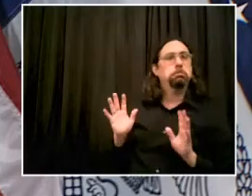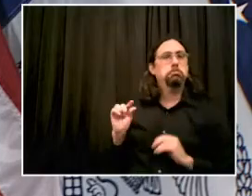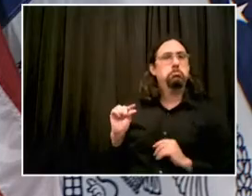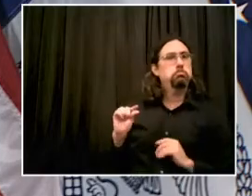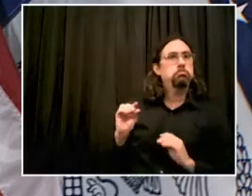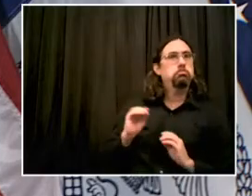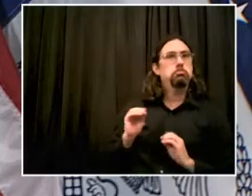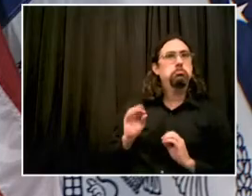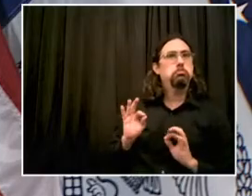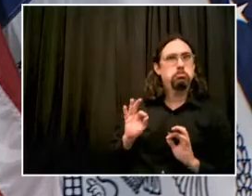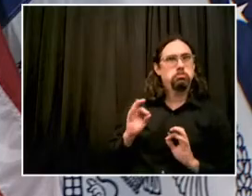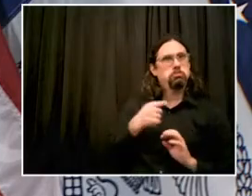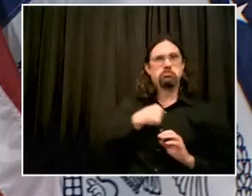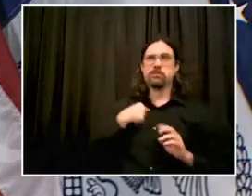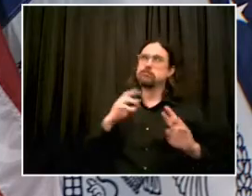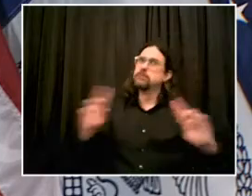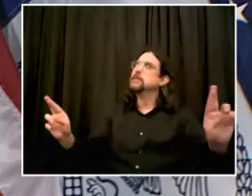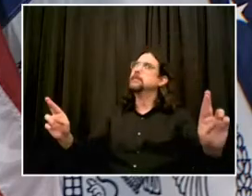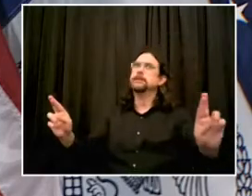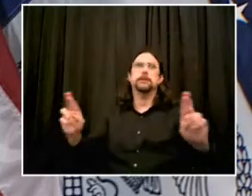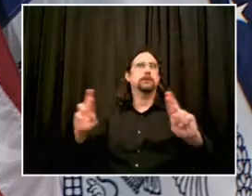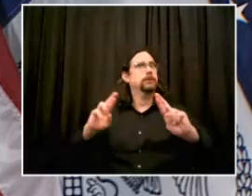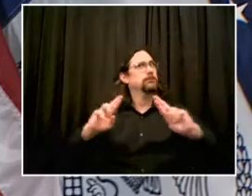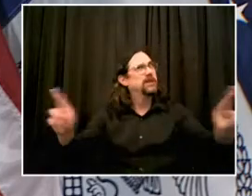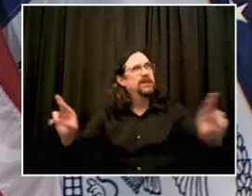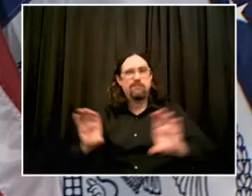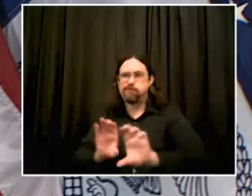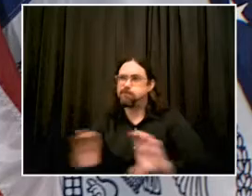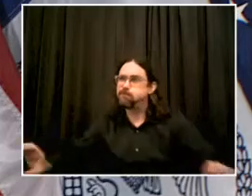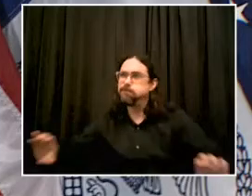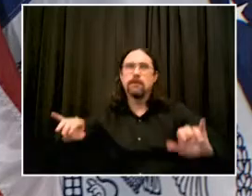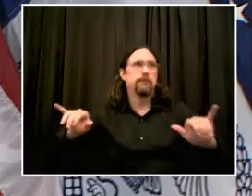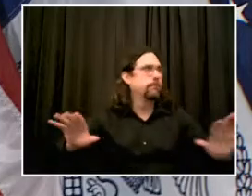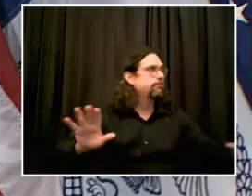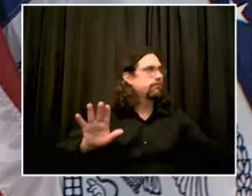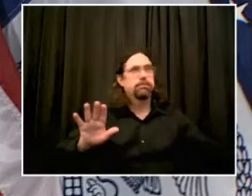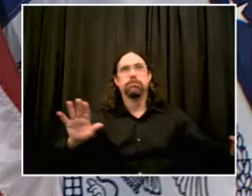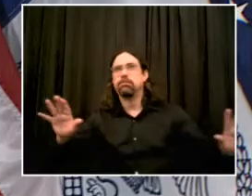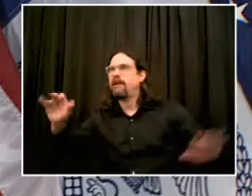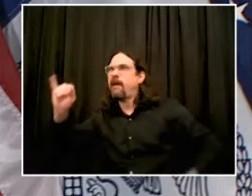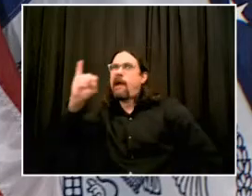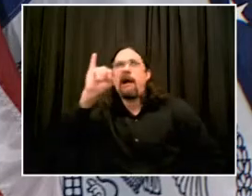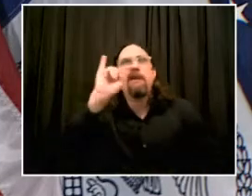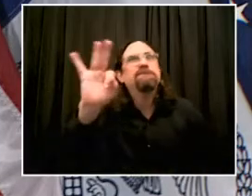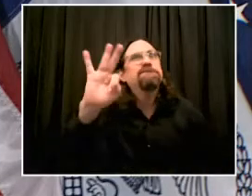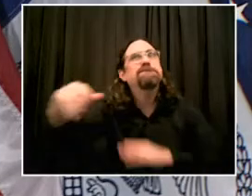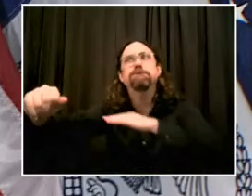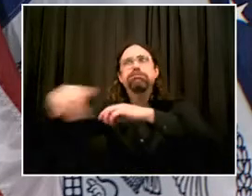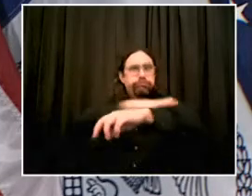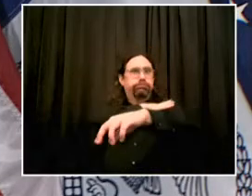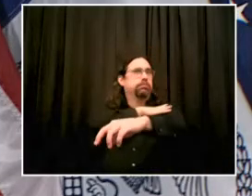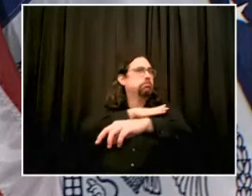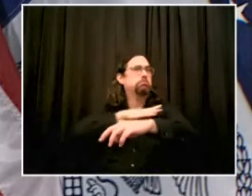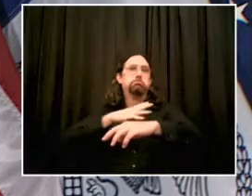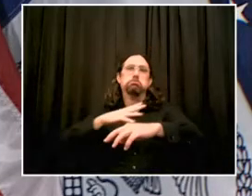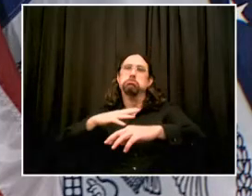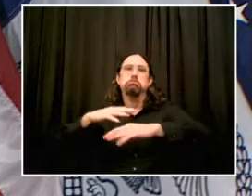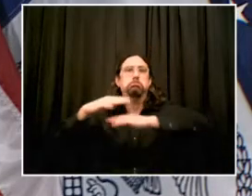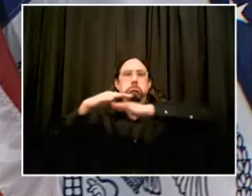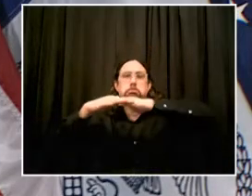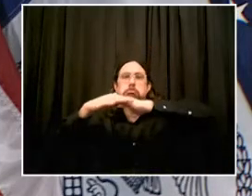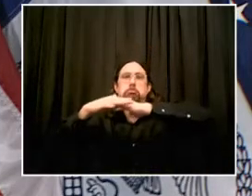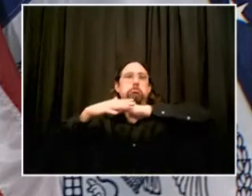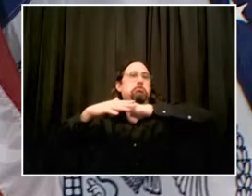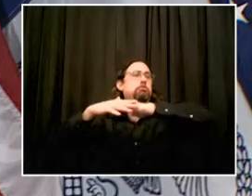department, police department, parks, transportation. All these agencies were out there early in the days before in many cases